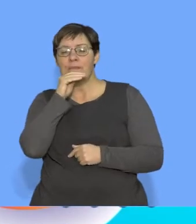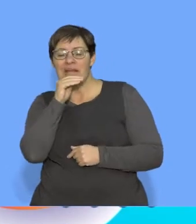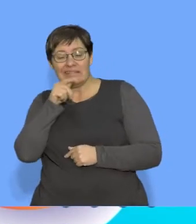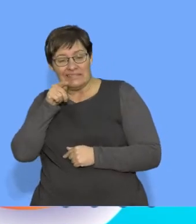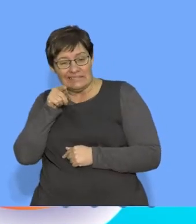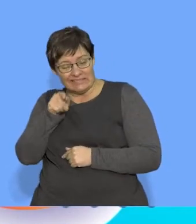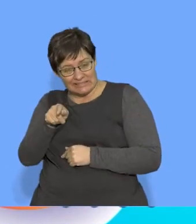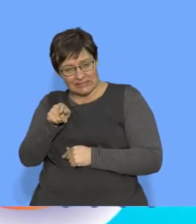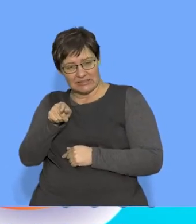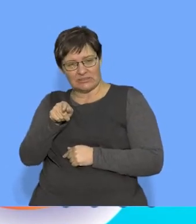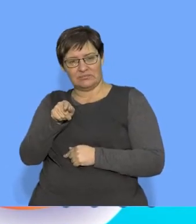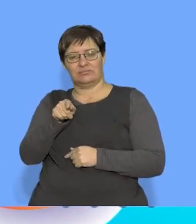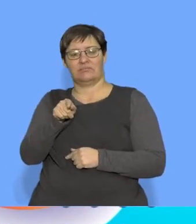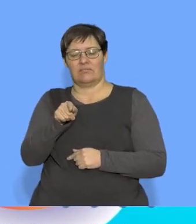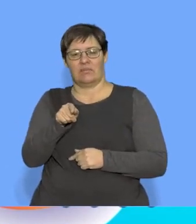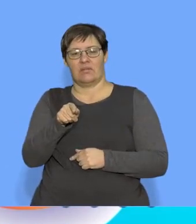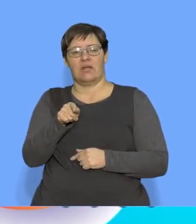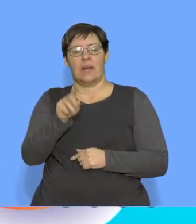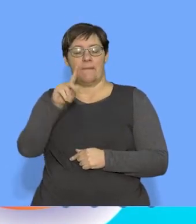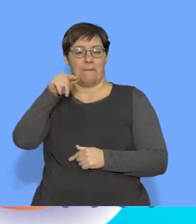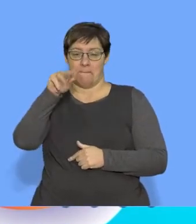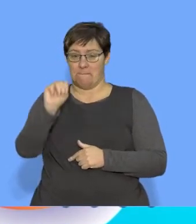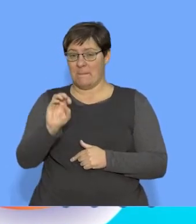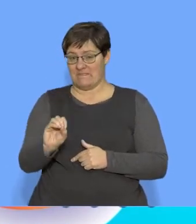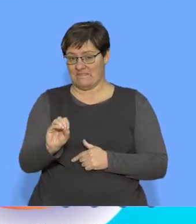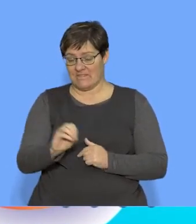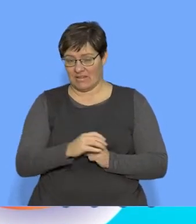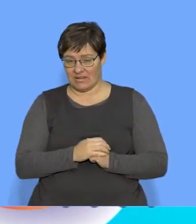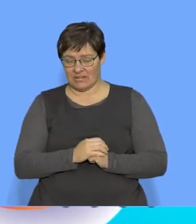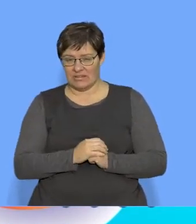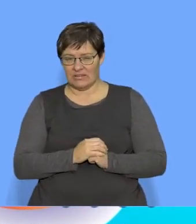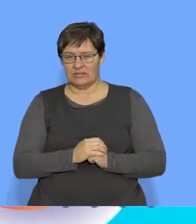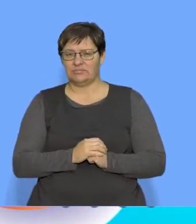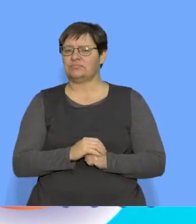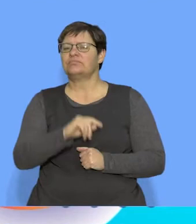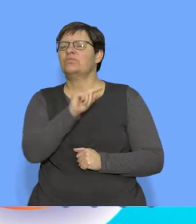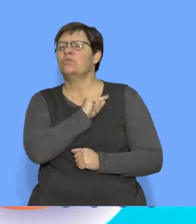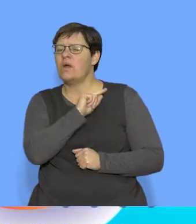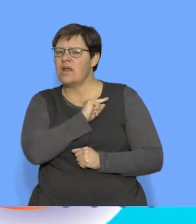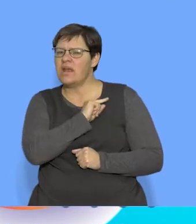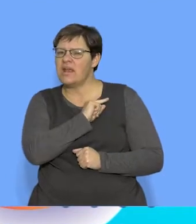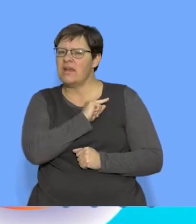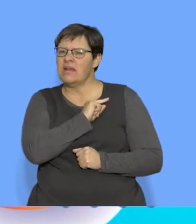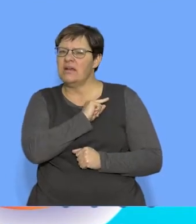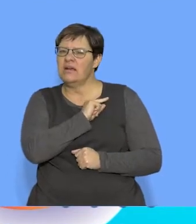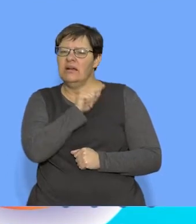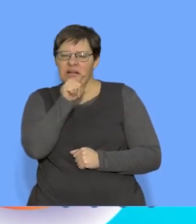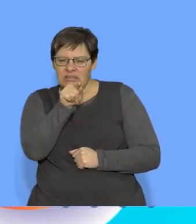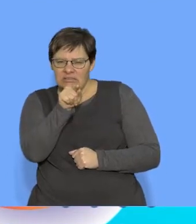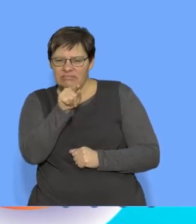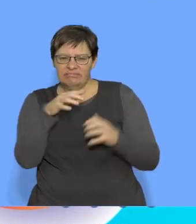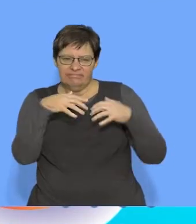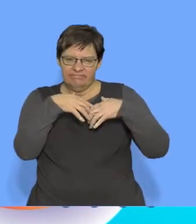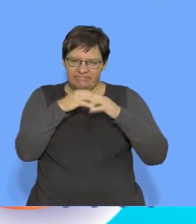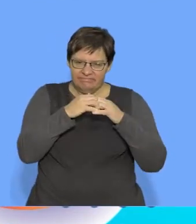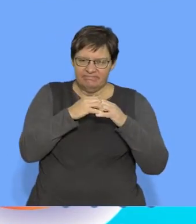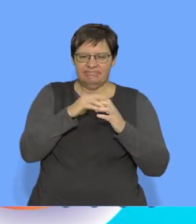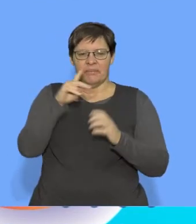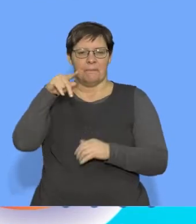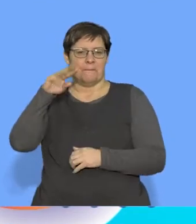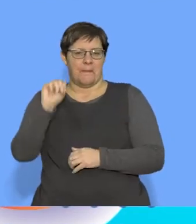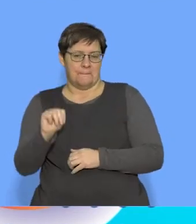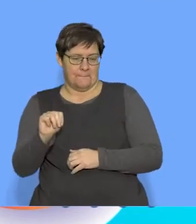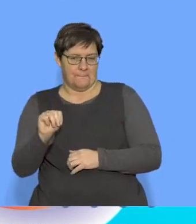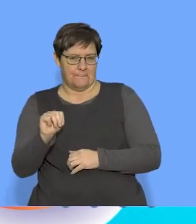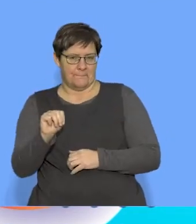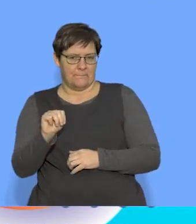actually a parallelogram, right? But that is mainly because of what makes a parallelogram to